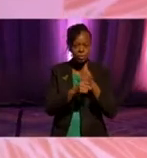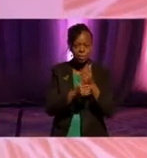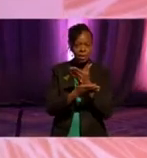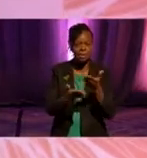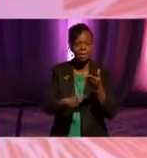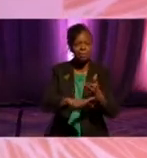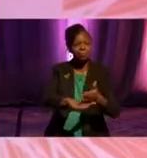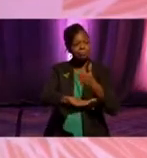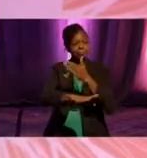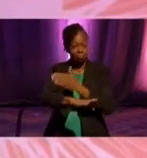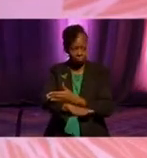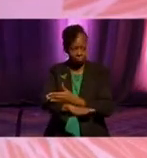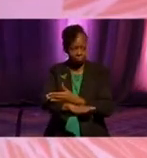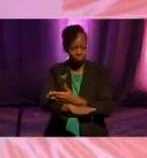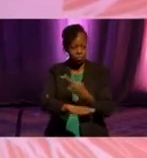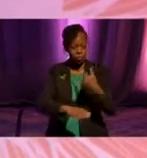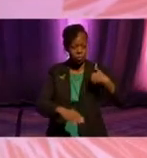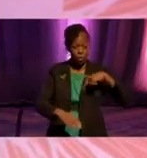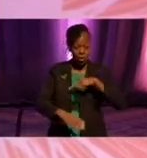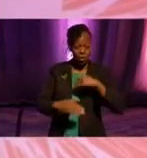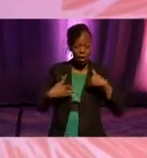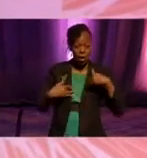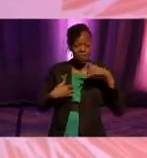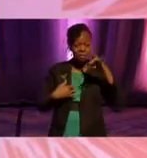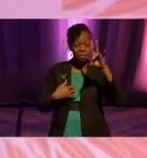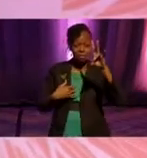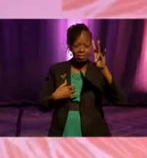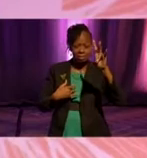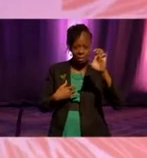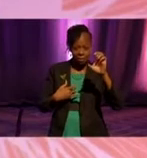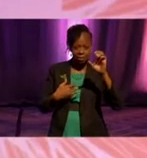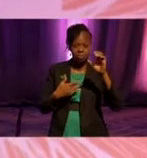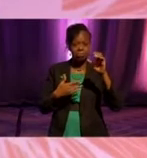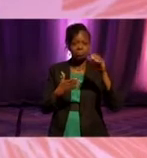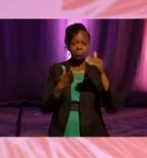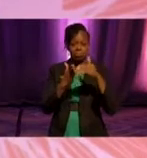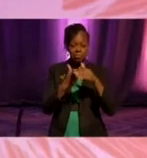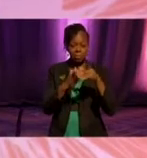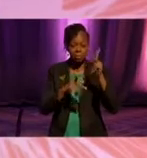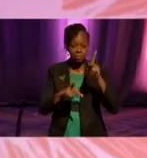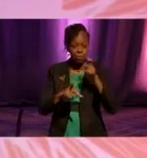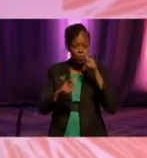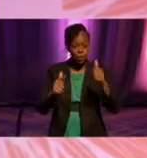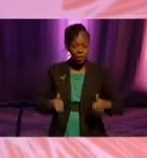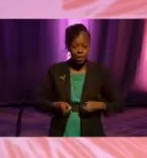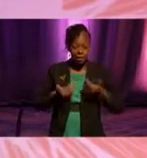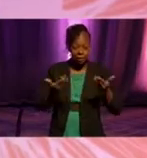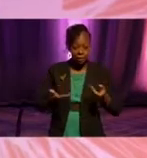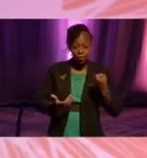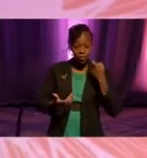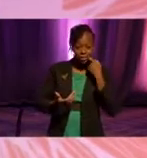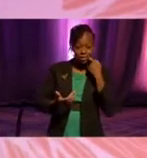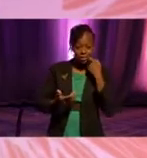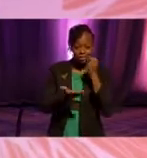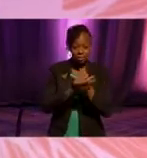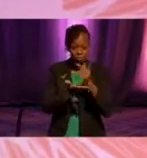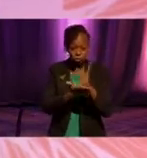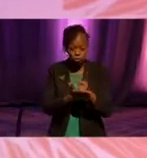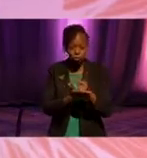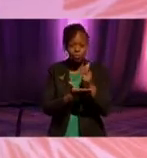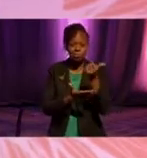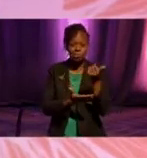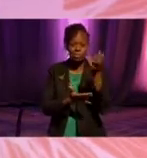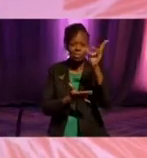better. We're 700,000 people who live here. We just approved a $17 billion budget. We